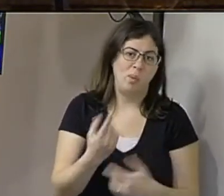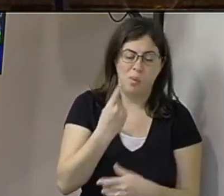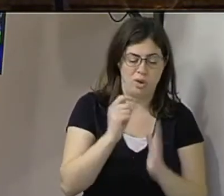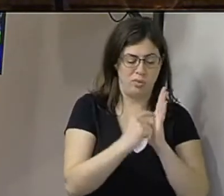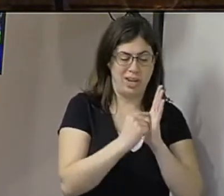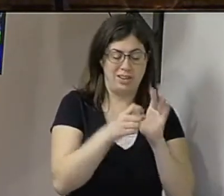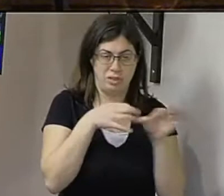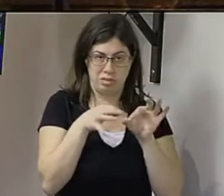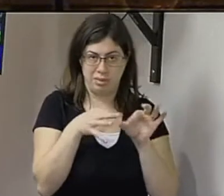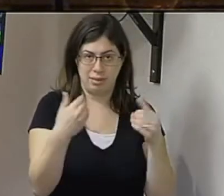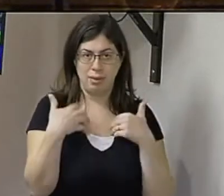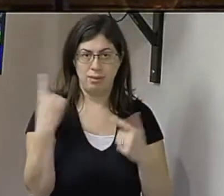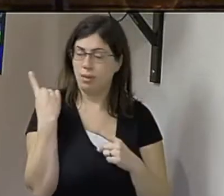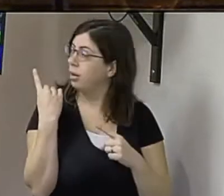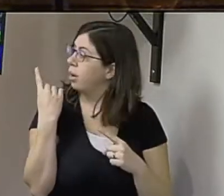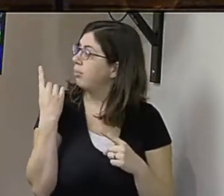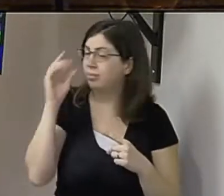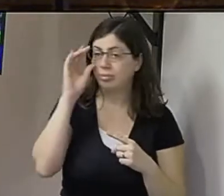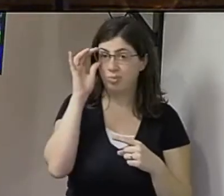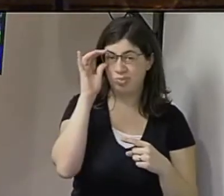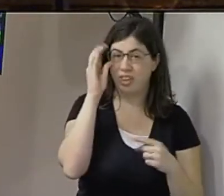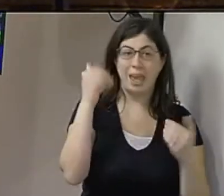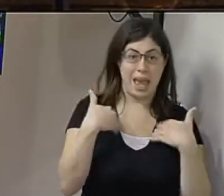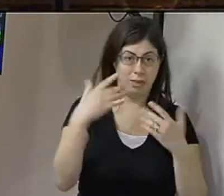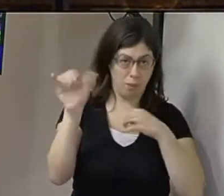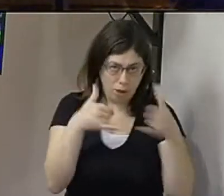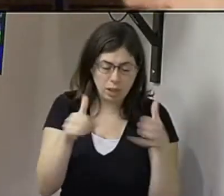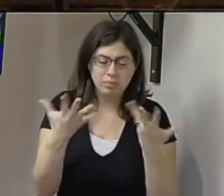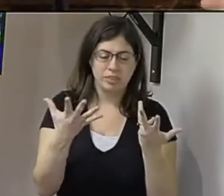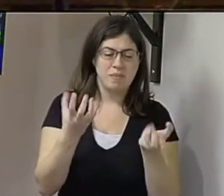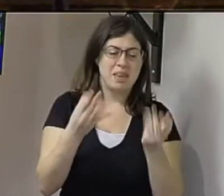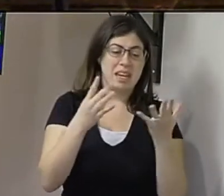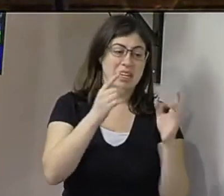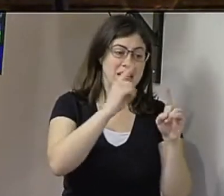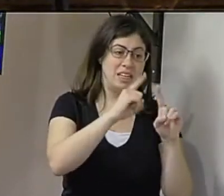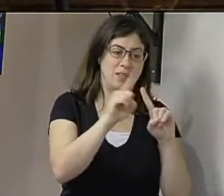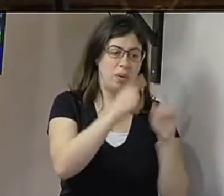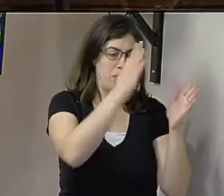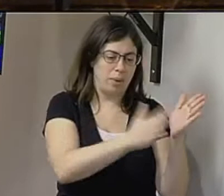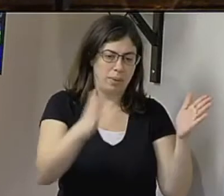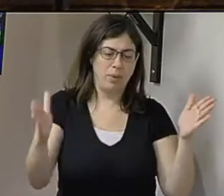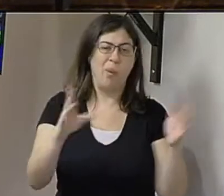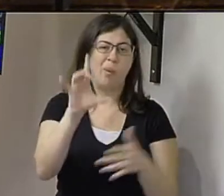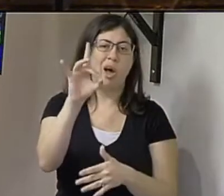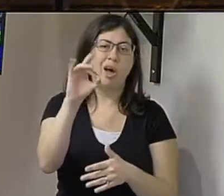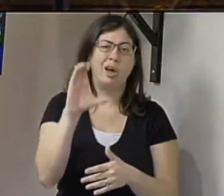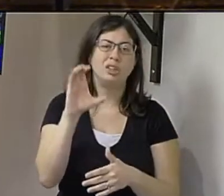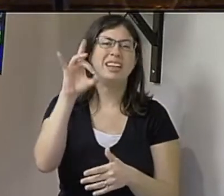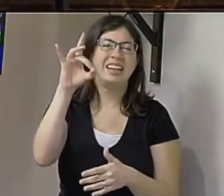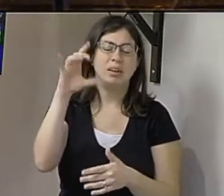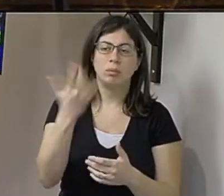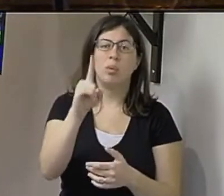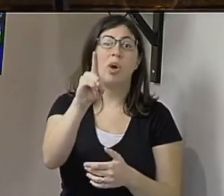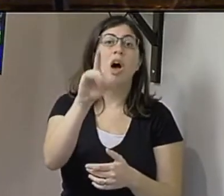and the details here is it says as he throws this party, and there's several stages to this party, right? There's a 180-day party. That's just for kind